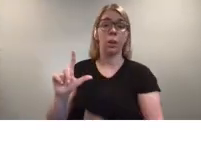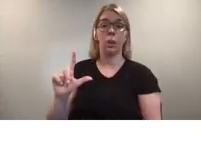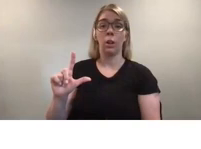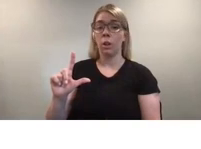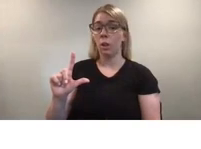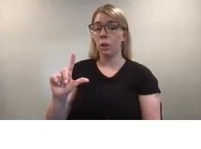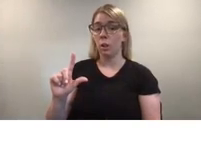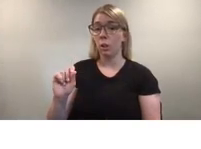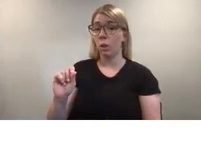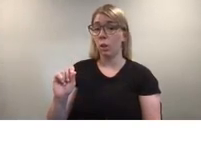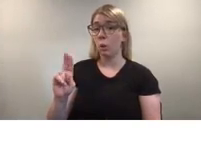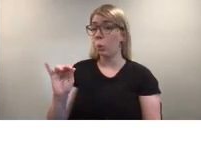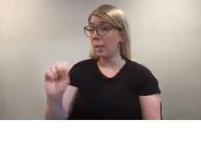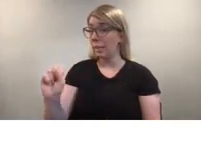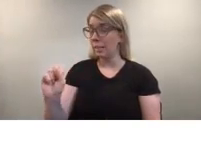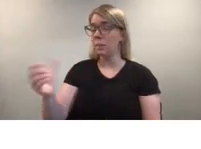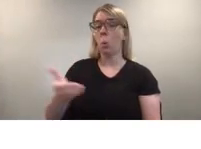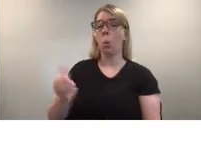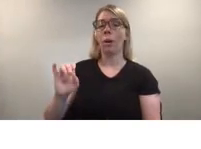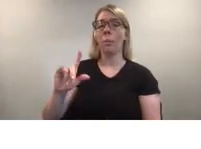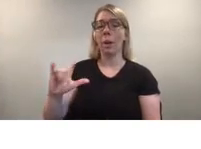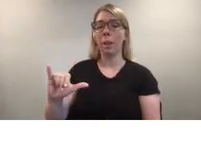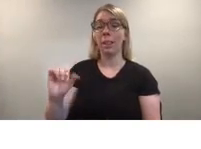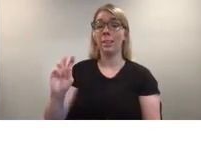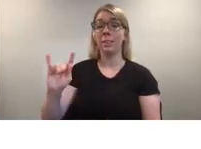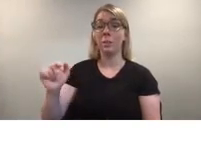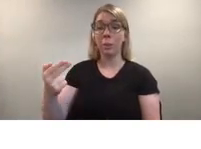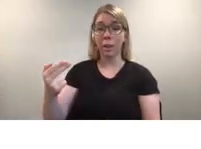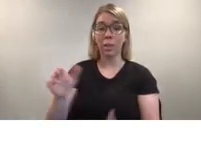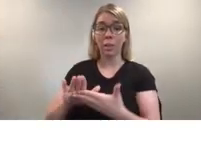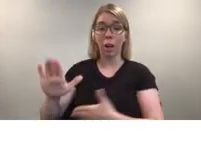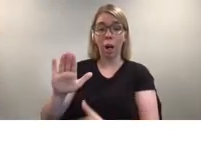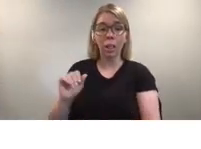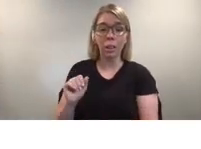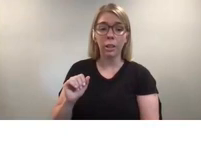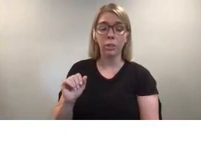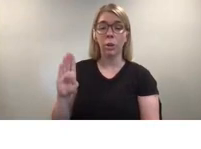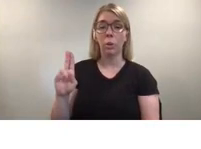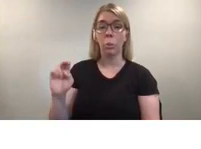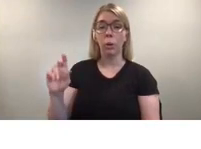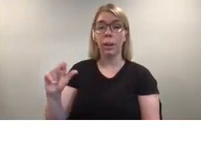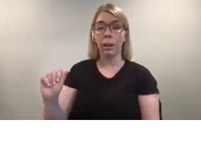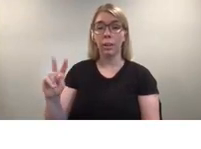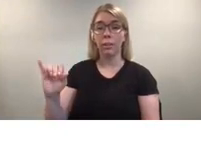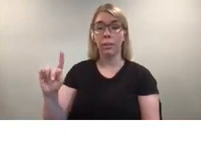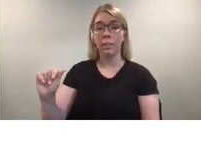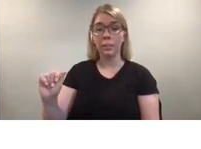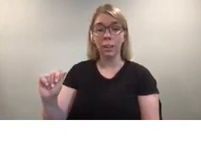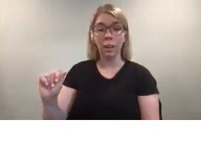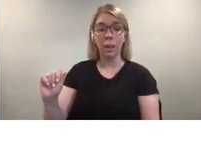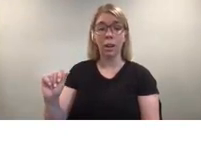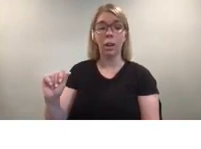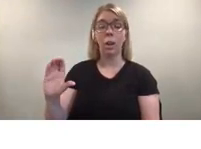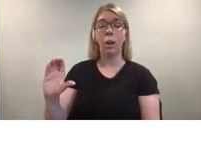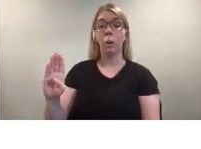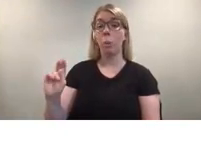Emily, Smith College, Buena Vista, Boulder, Colorado,